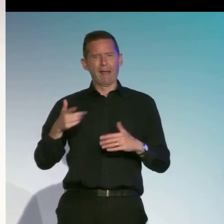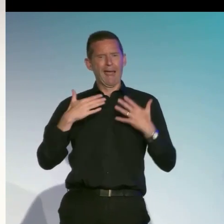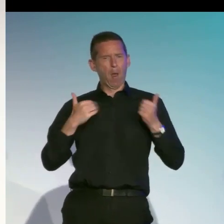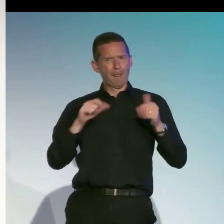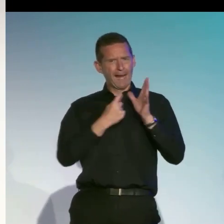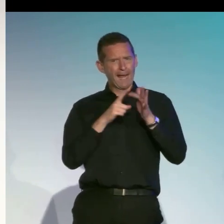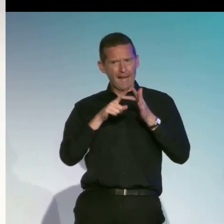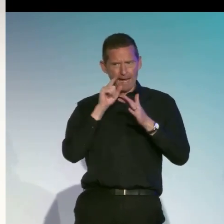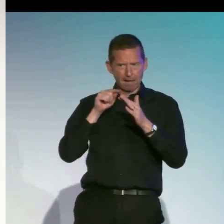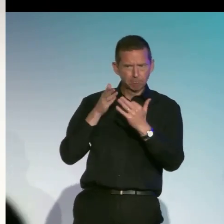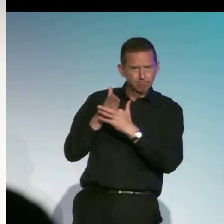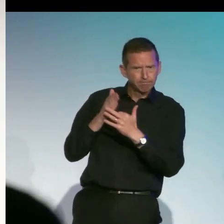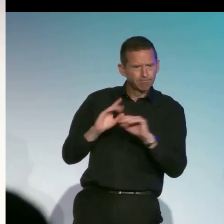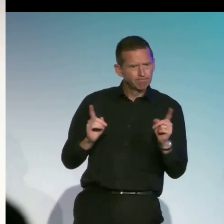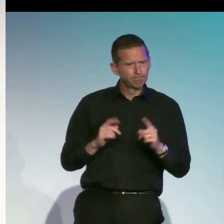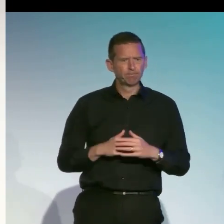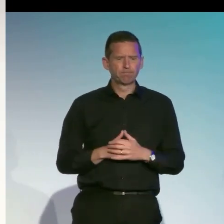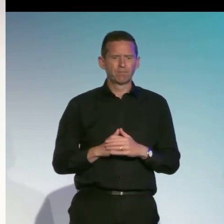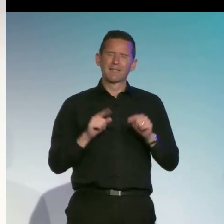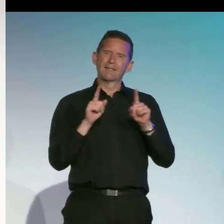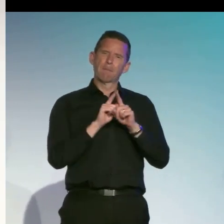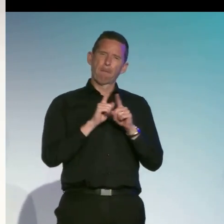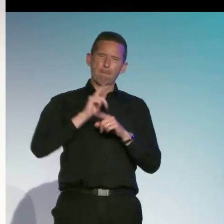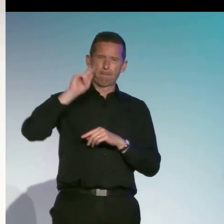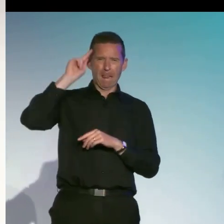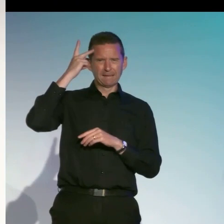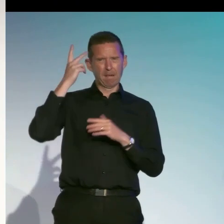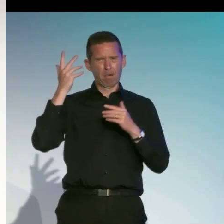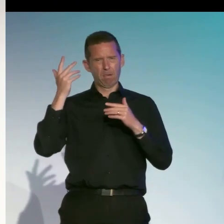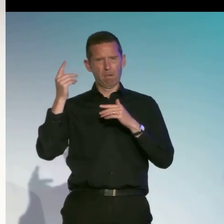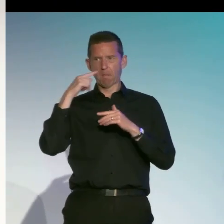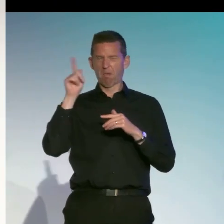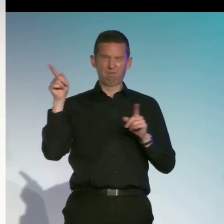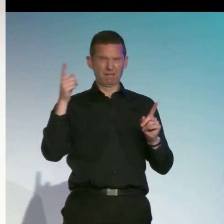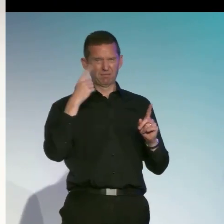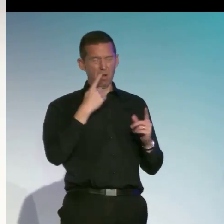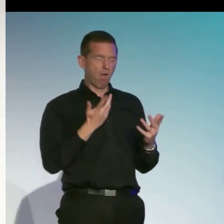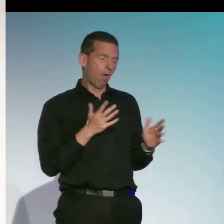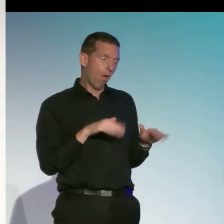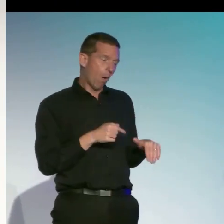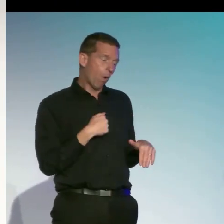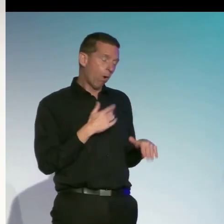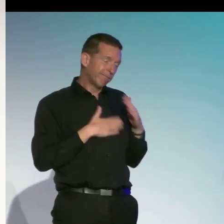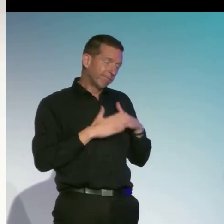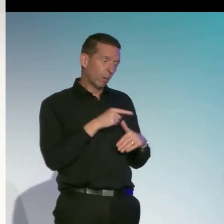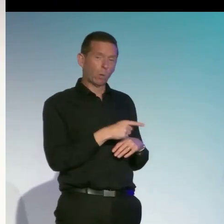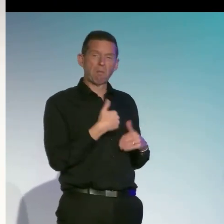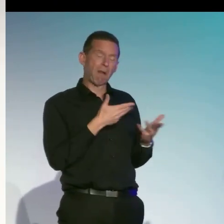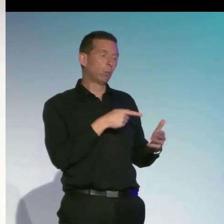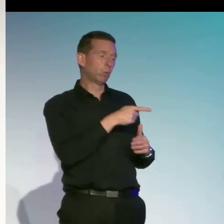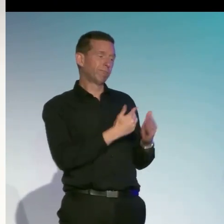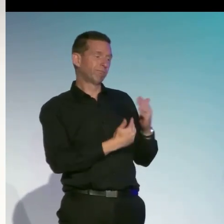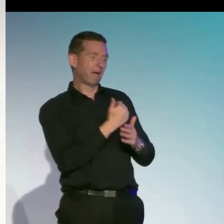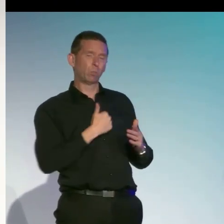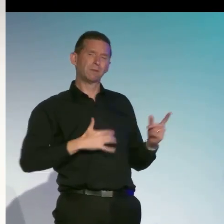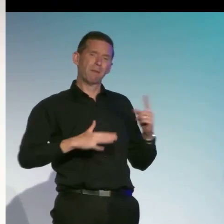also social and political taboos that mean that, yeah, we'll tolerate you, we'll allow you to access our